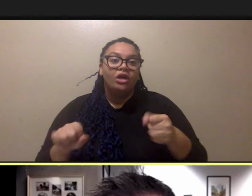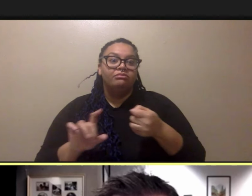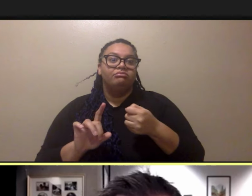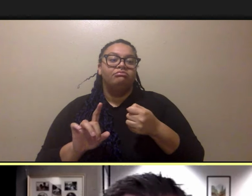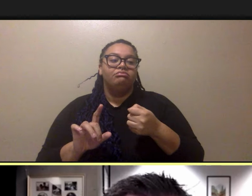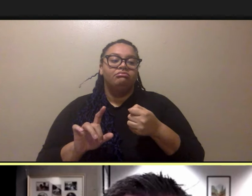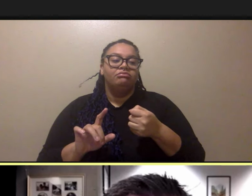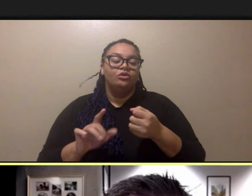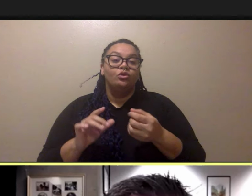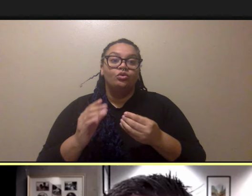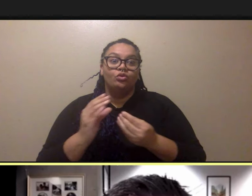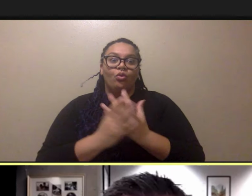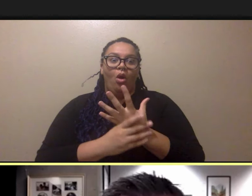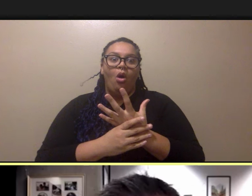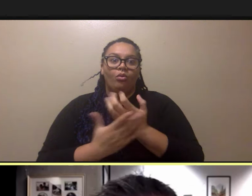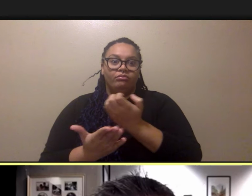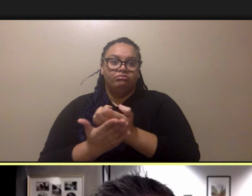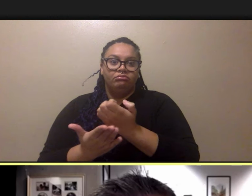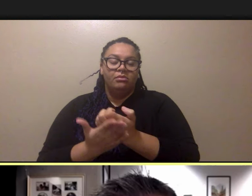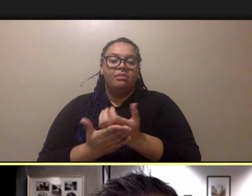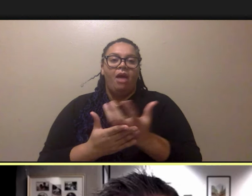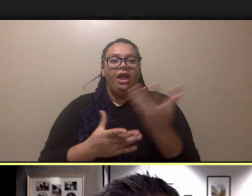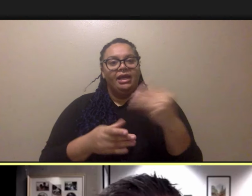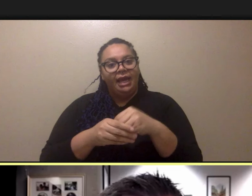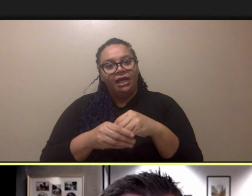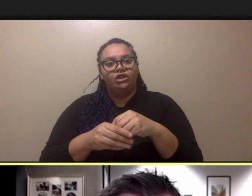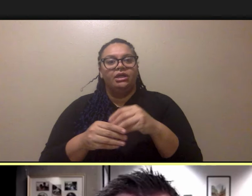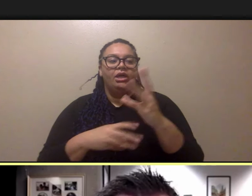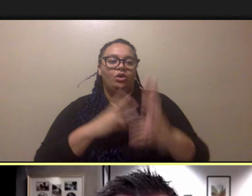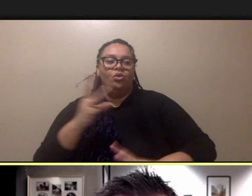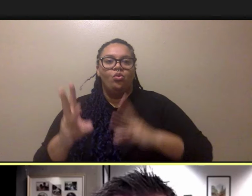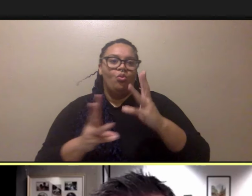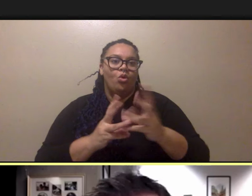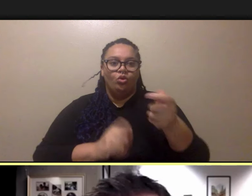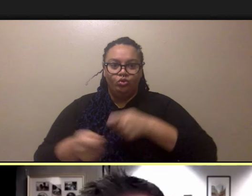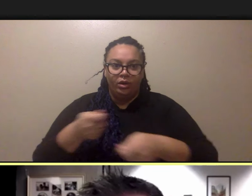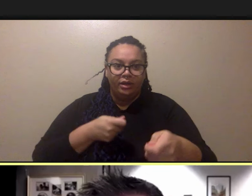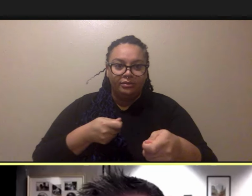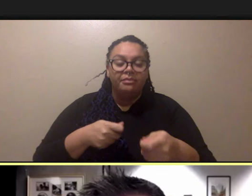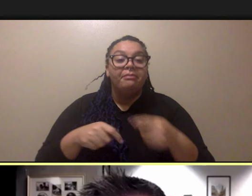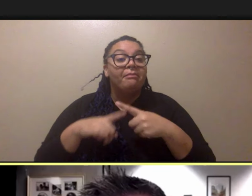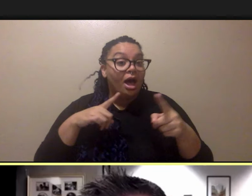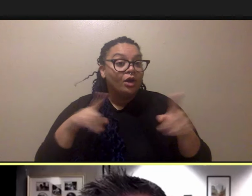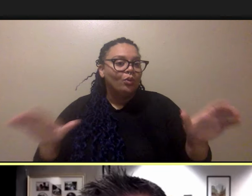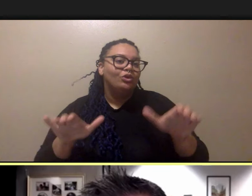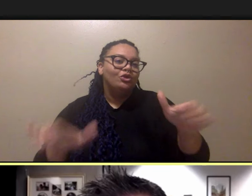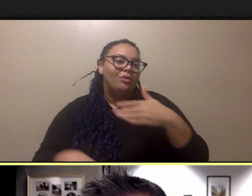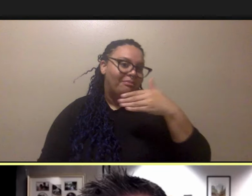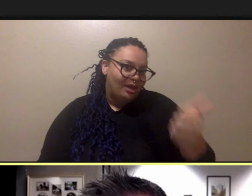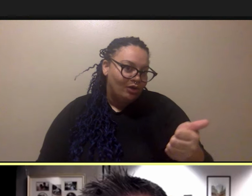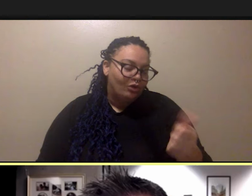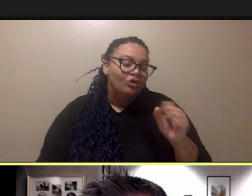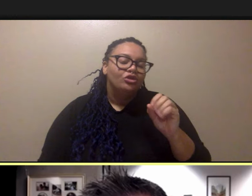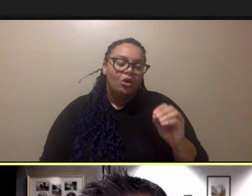economy by engaging in New World commerce, but they would do it better. And so in a